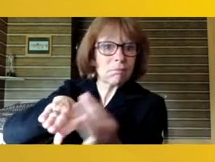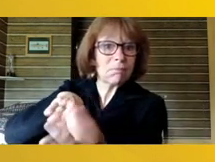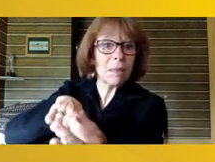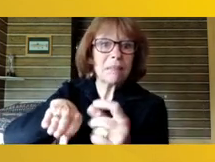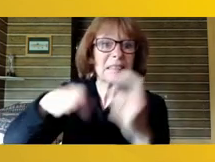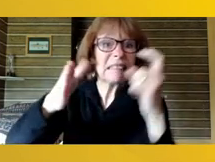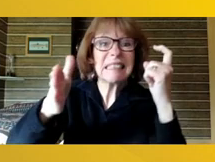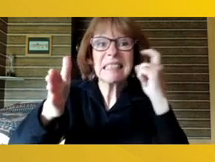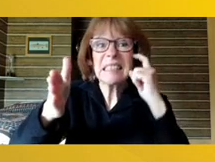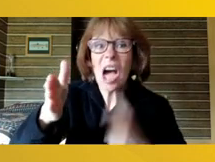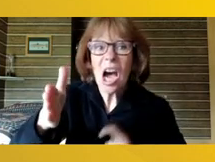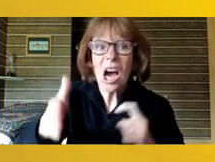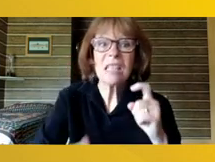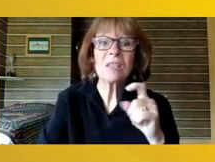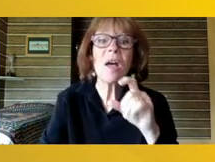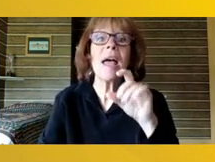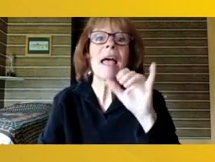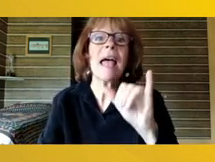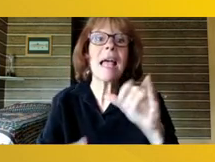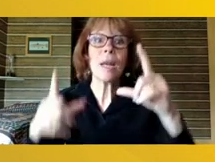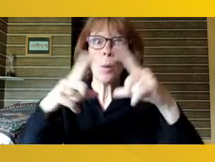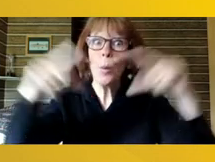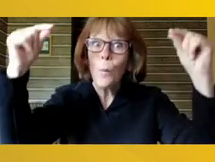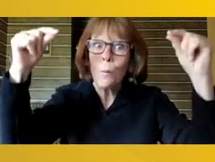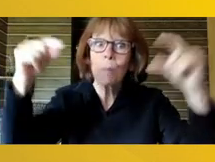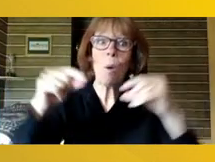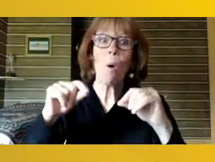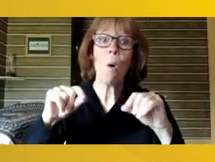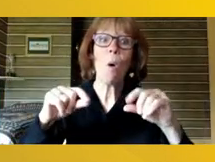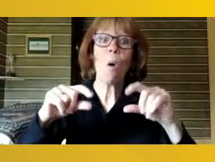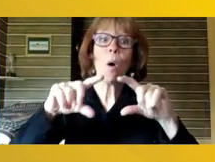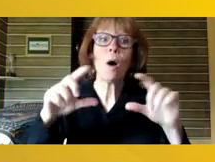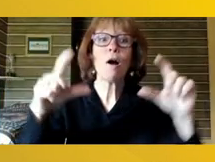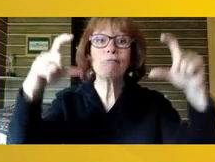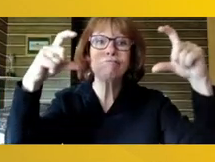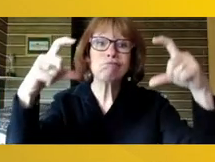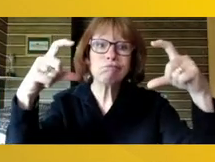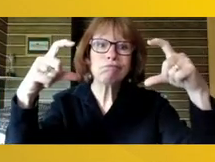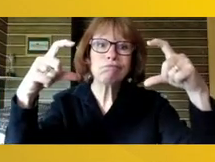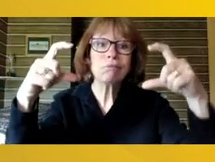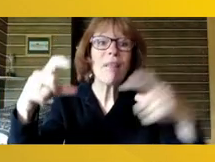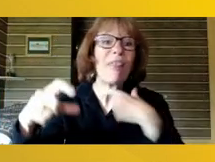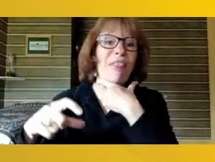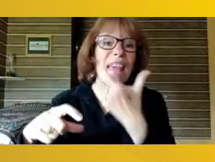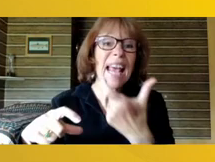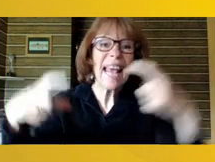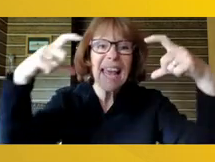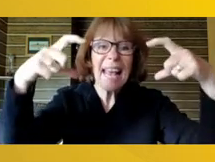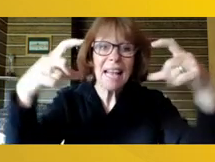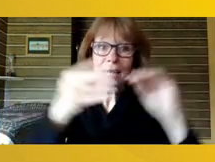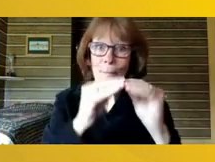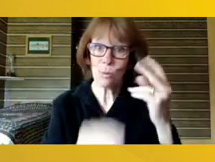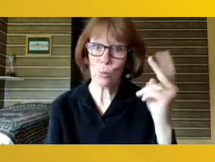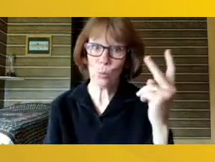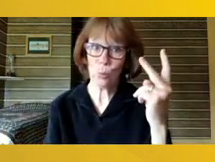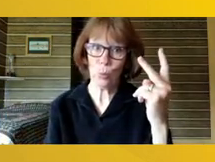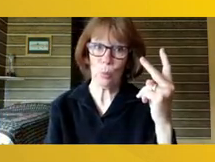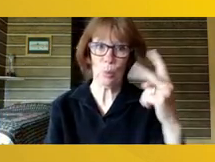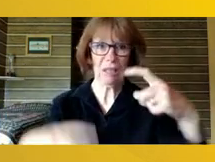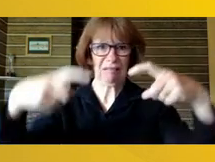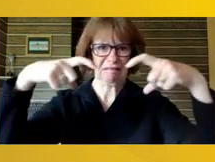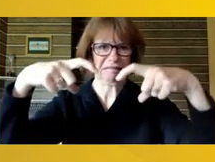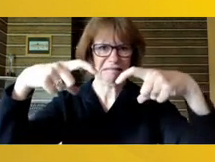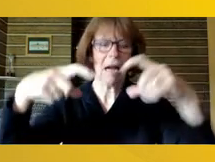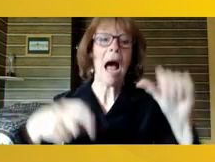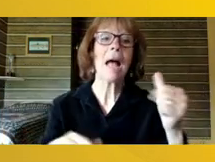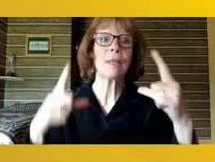or the tails. So, for example, some are very broad, like in number two, while others are more narrow, like